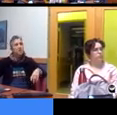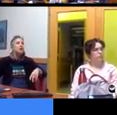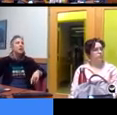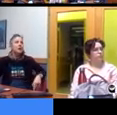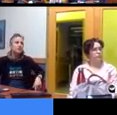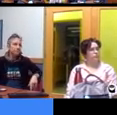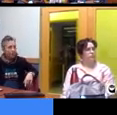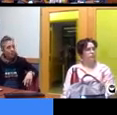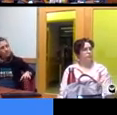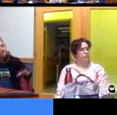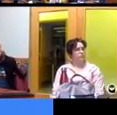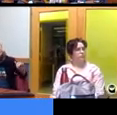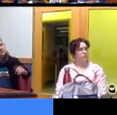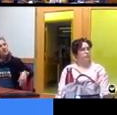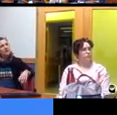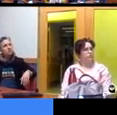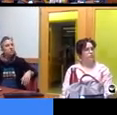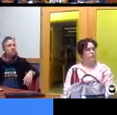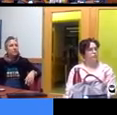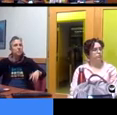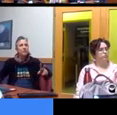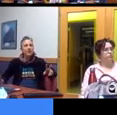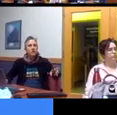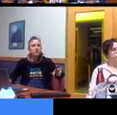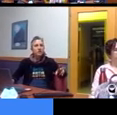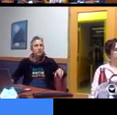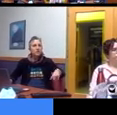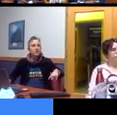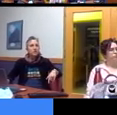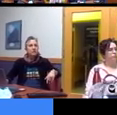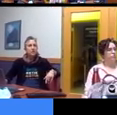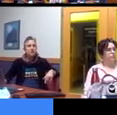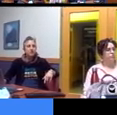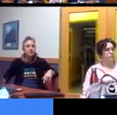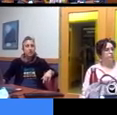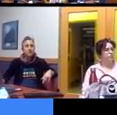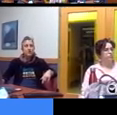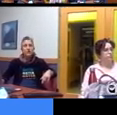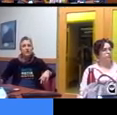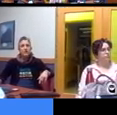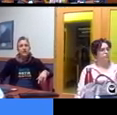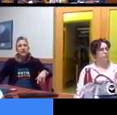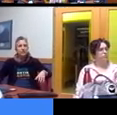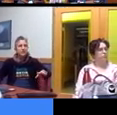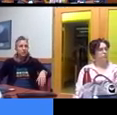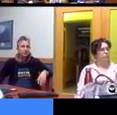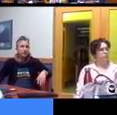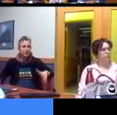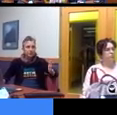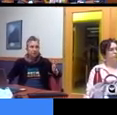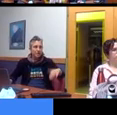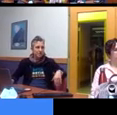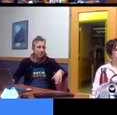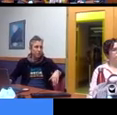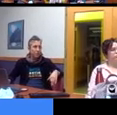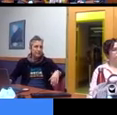weeks. Okay, so back to medication abortion. The two medications we use are mifepristone, which ends the pregnancy, misoprostol helps